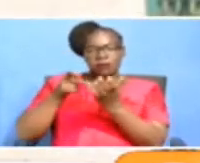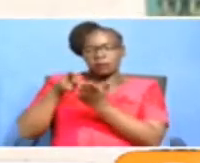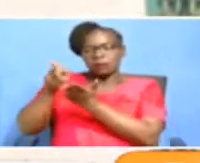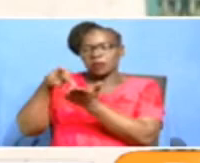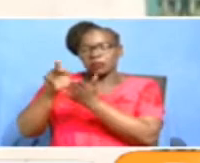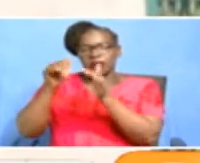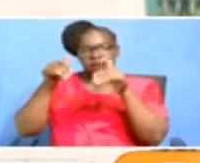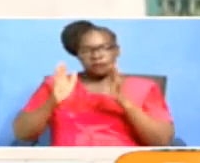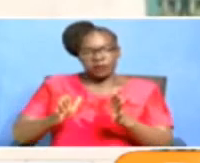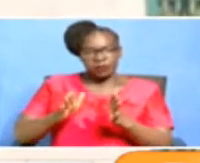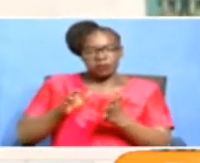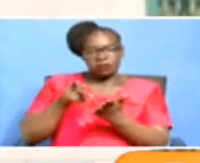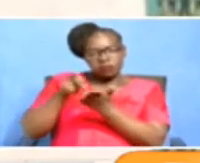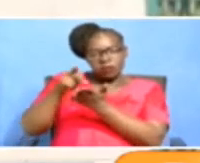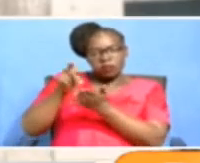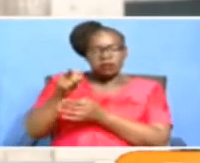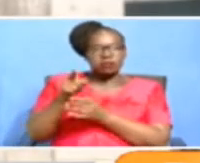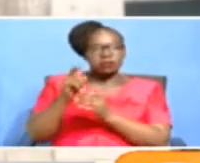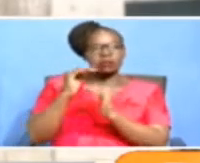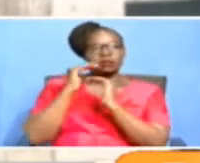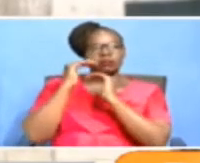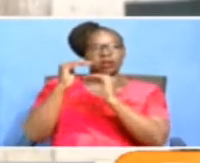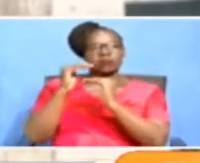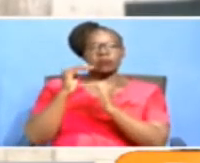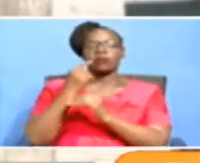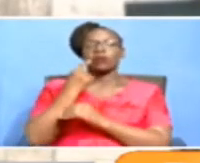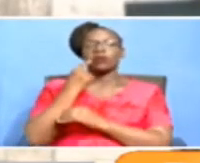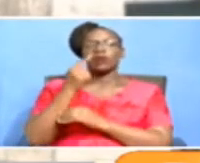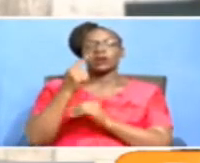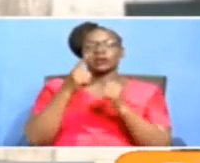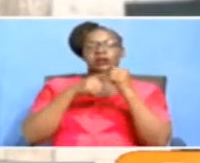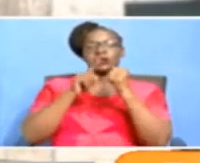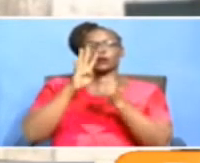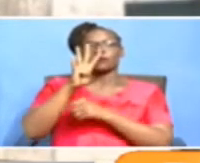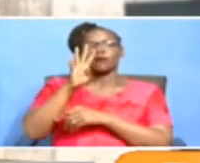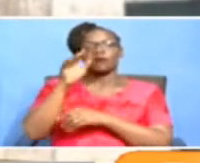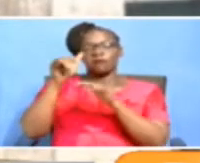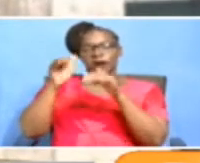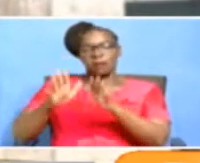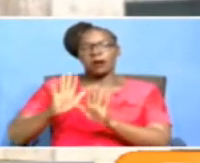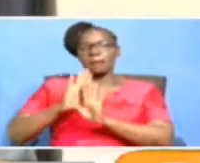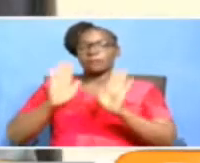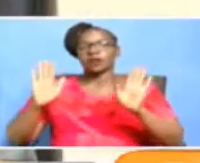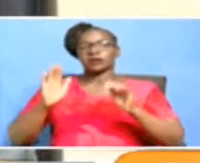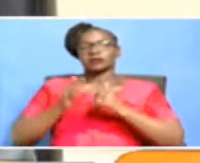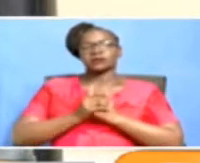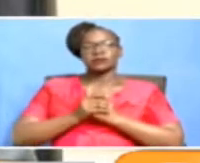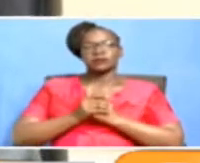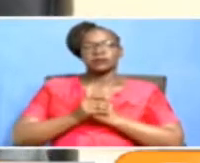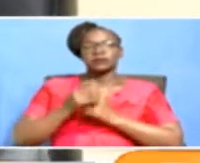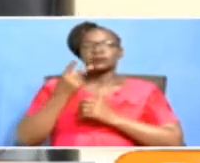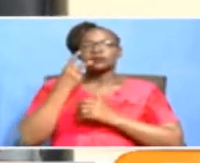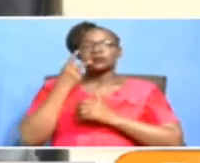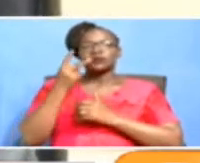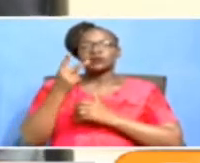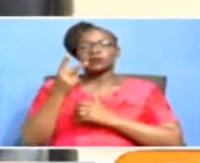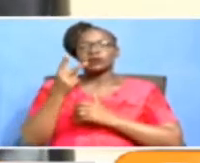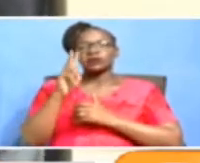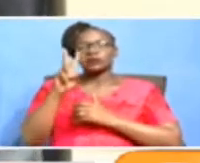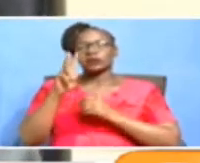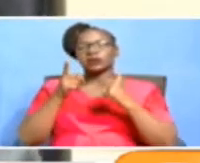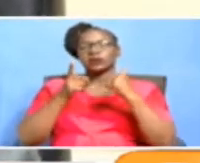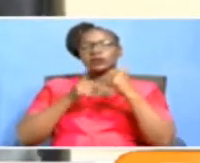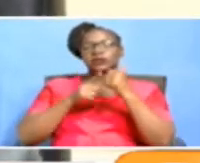farmers. The payment is, however, restricted to only 164 farmers. Out of the 226